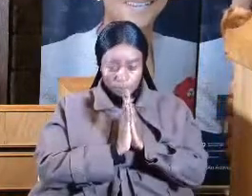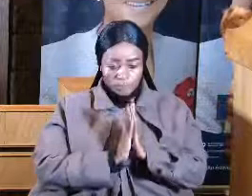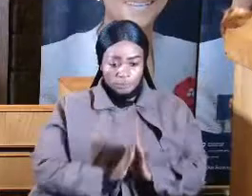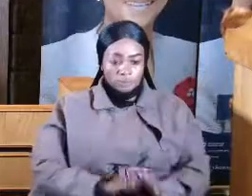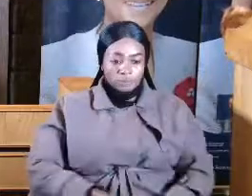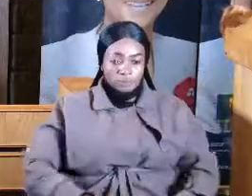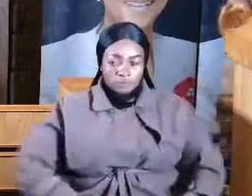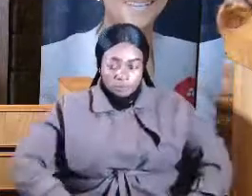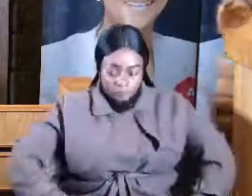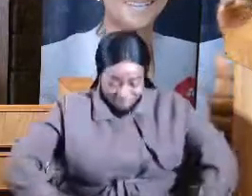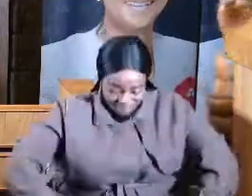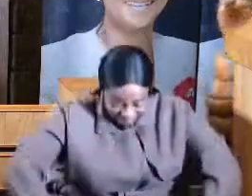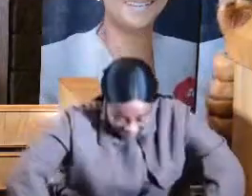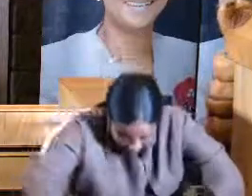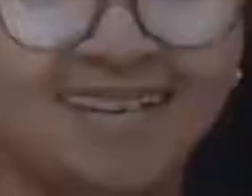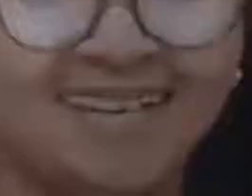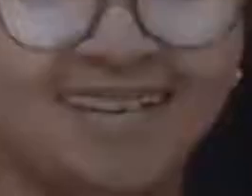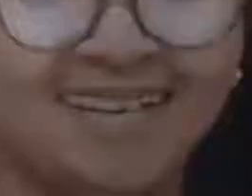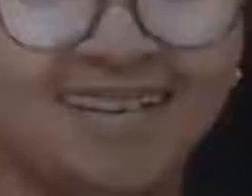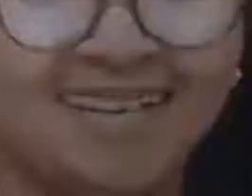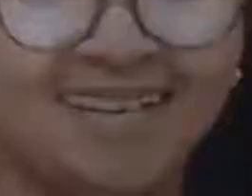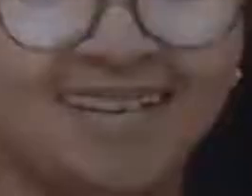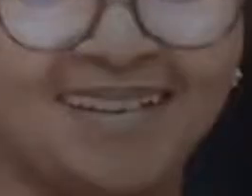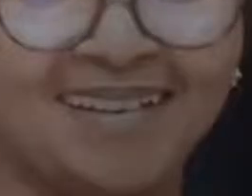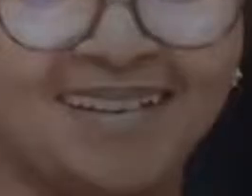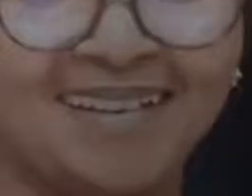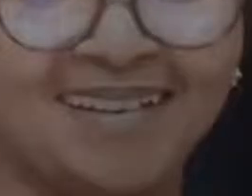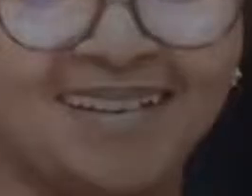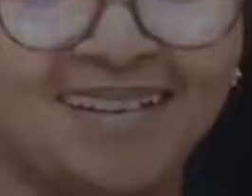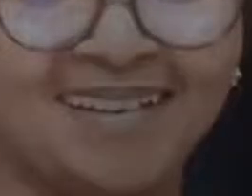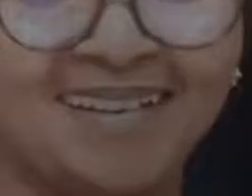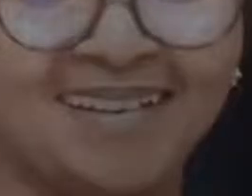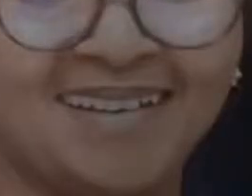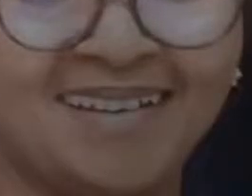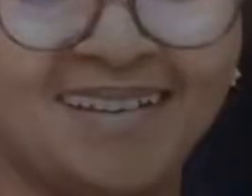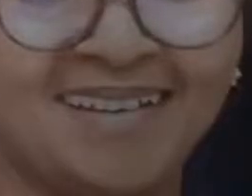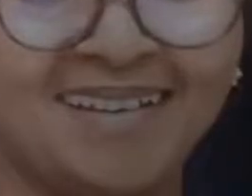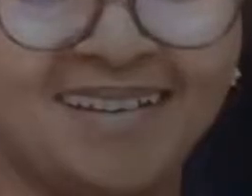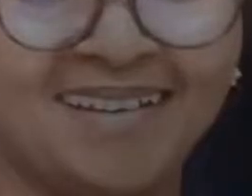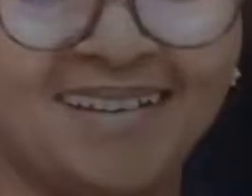in respecting the departed soul.